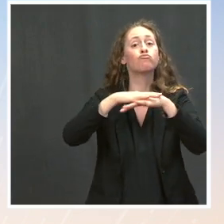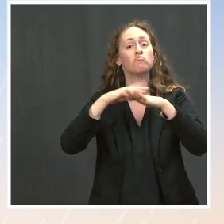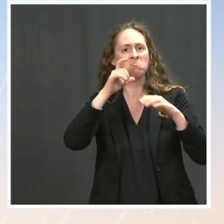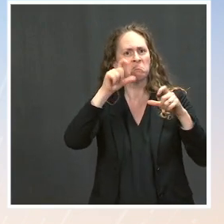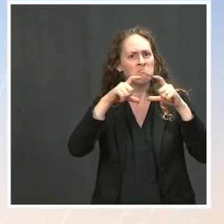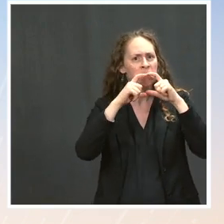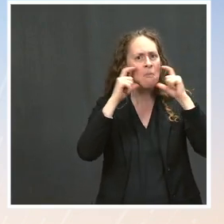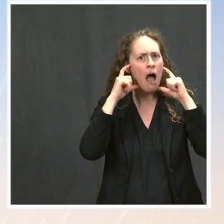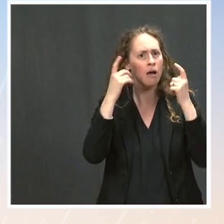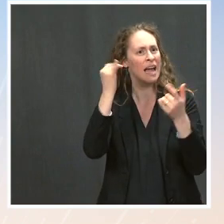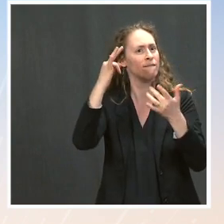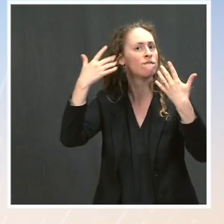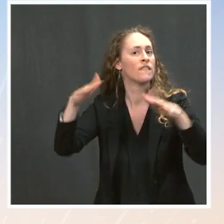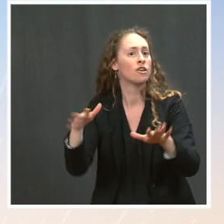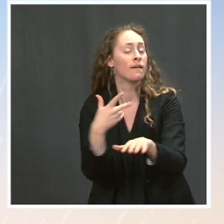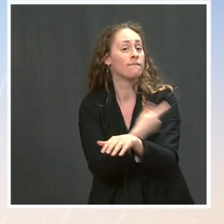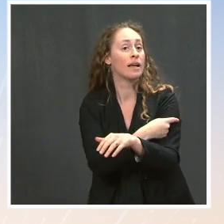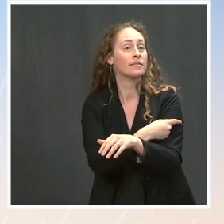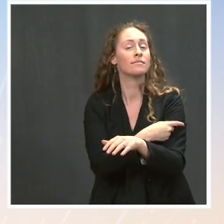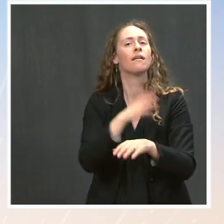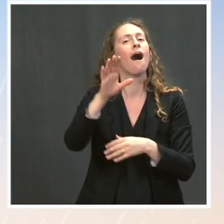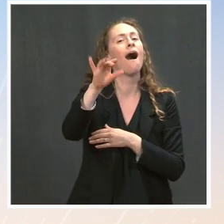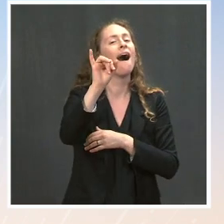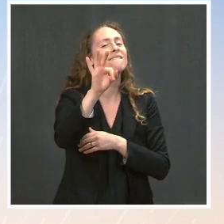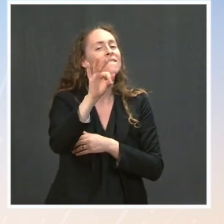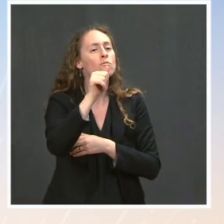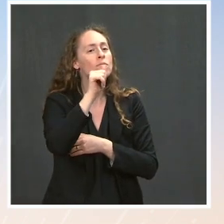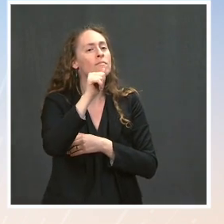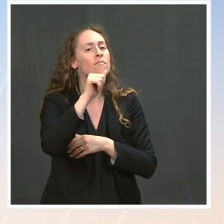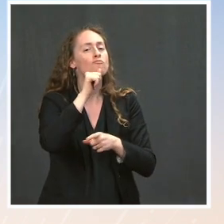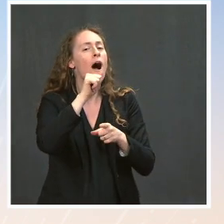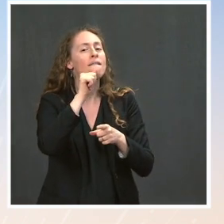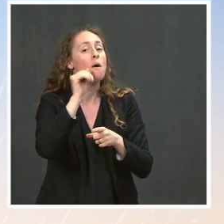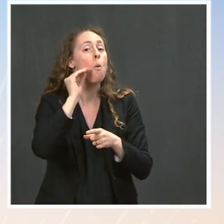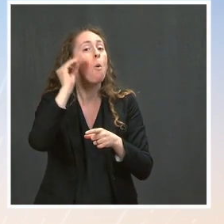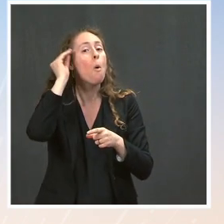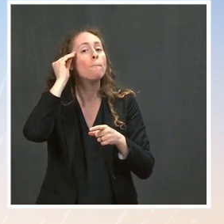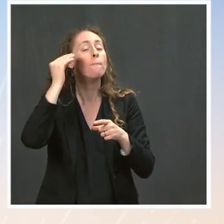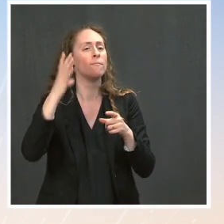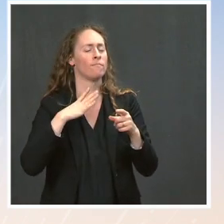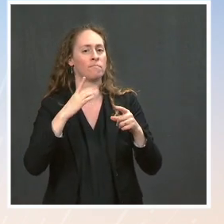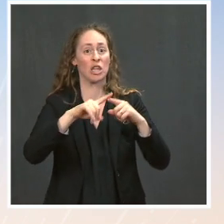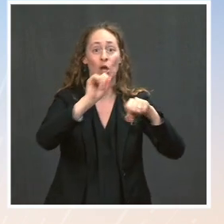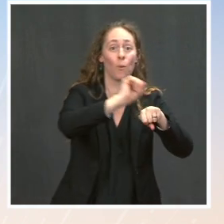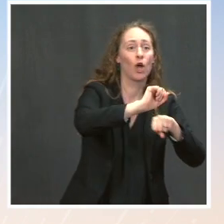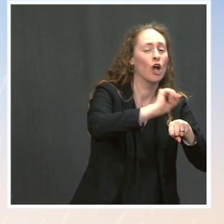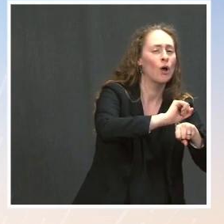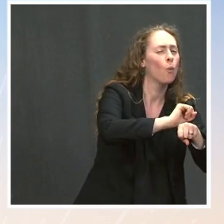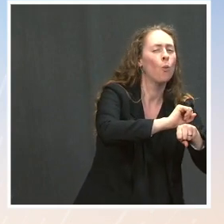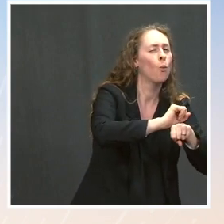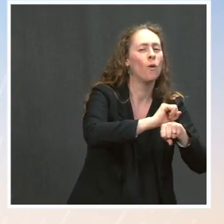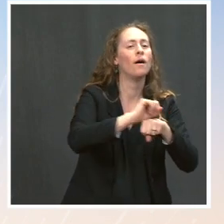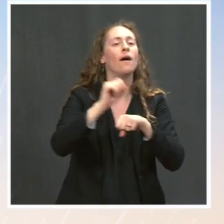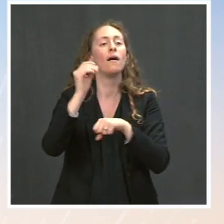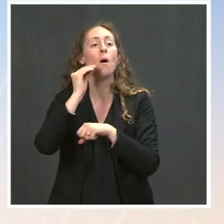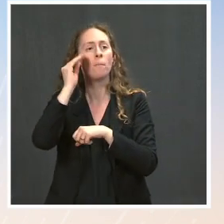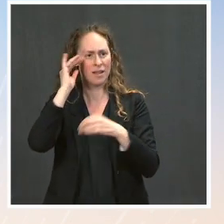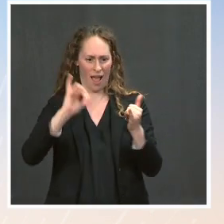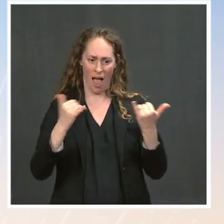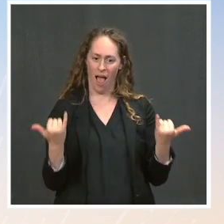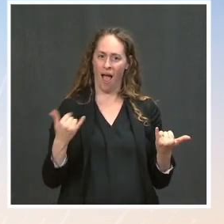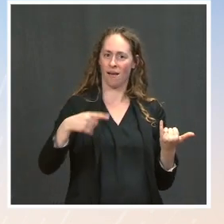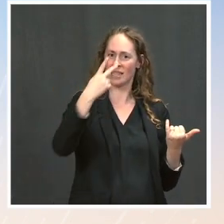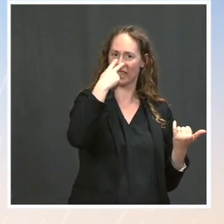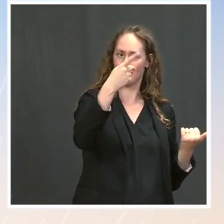actually for in your private home. So it's not workplace guidance, and we still wear masks around here, just like you are all wearing masks, and we